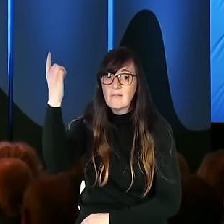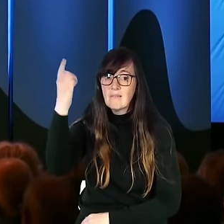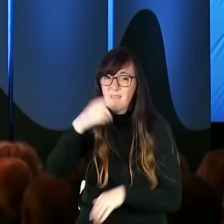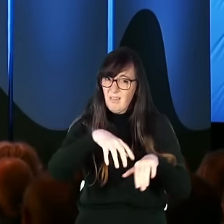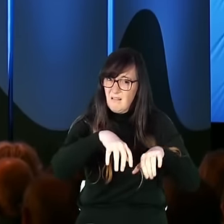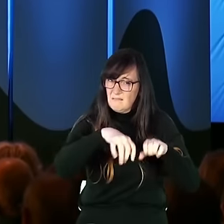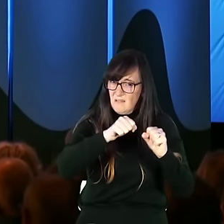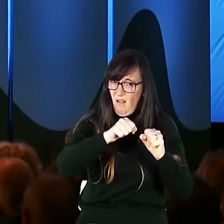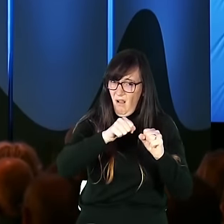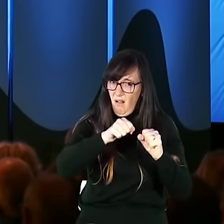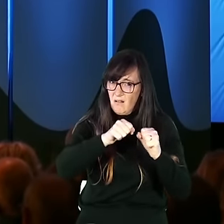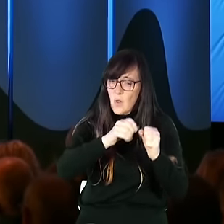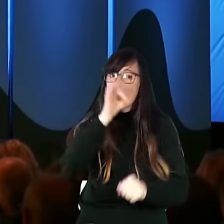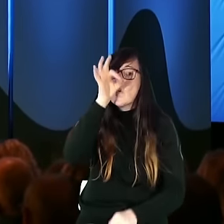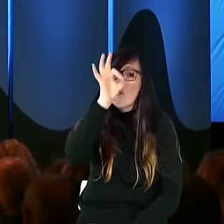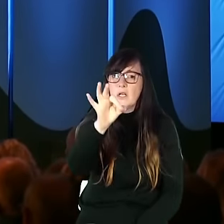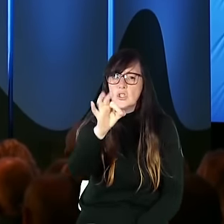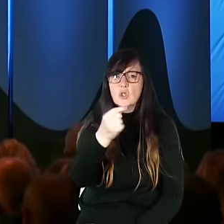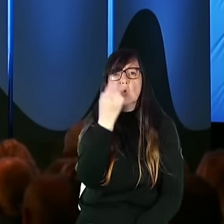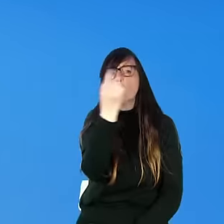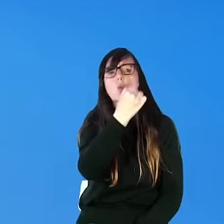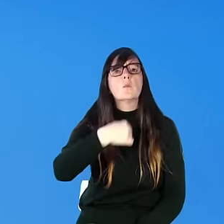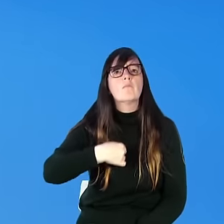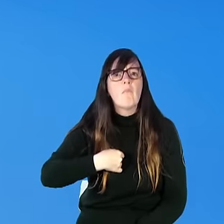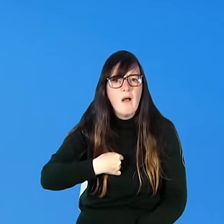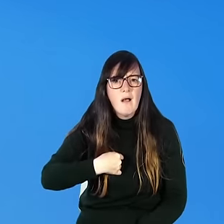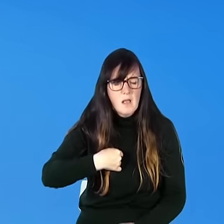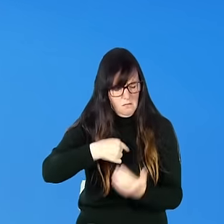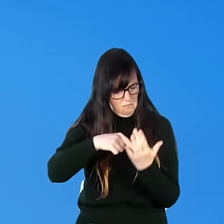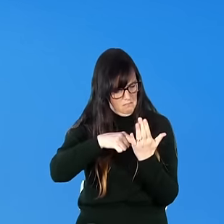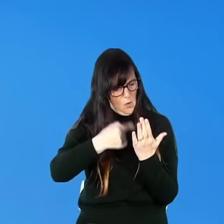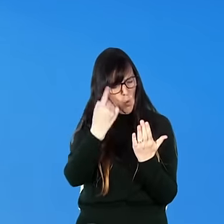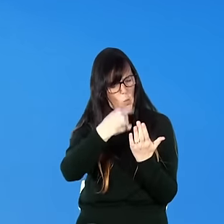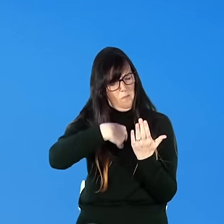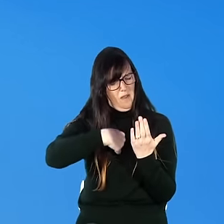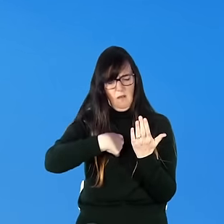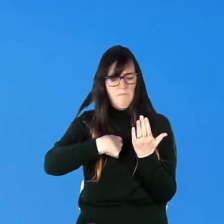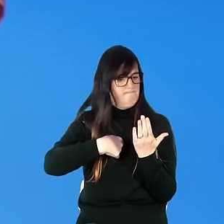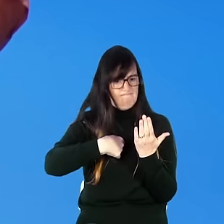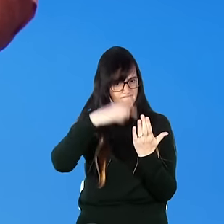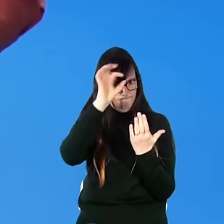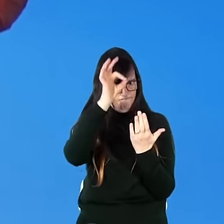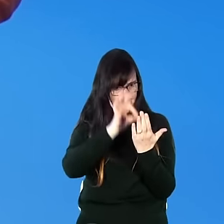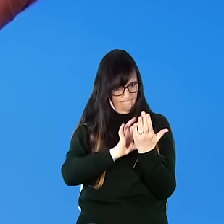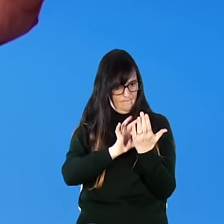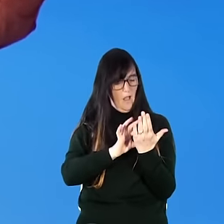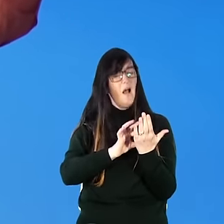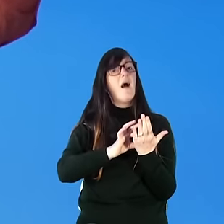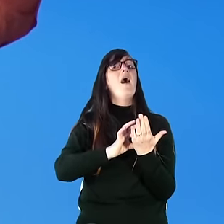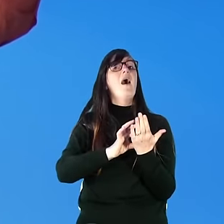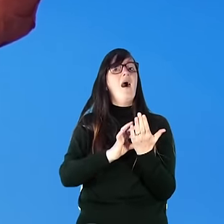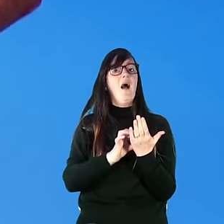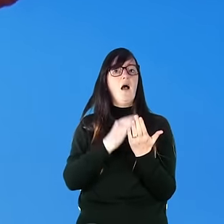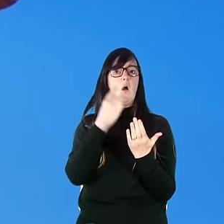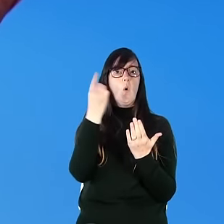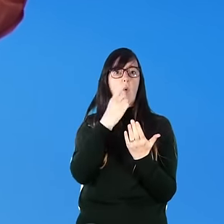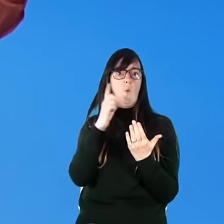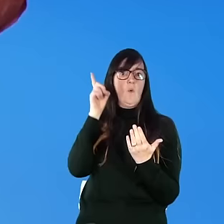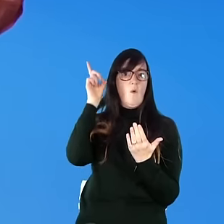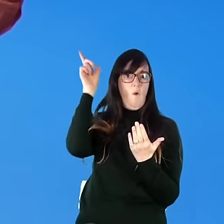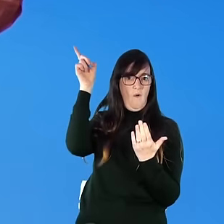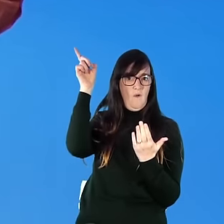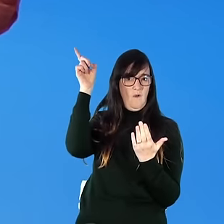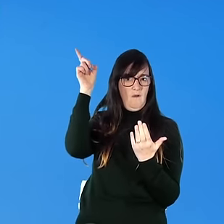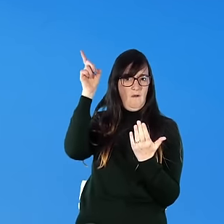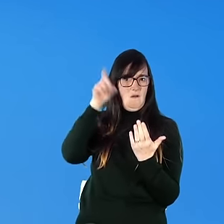with the question, "Who am I?" Genesis 1 begins with the question, "Who is God?" In the beginning,